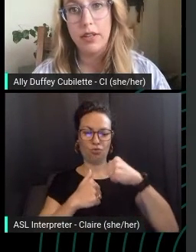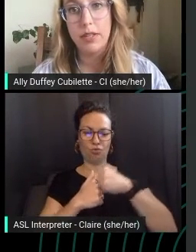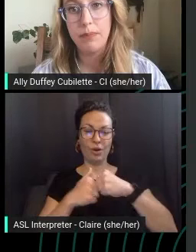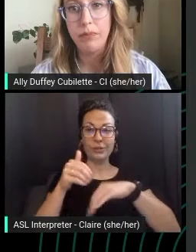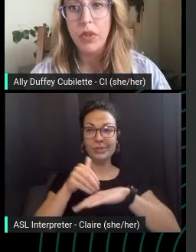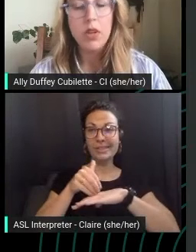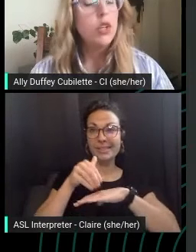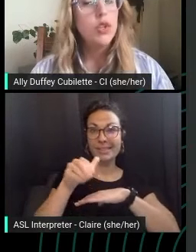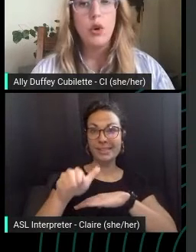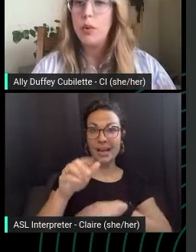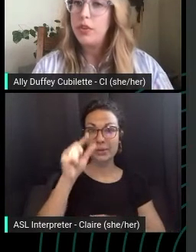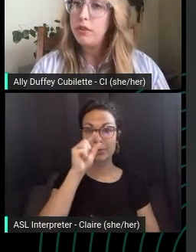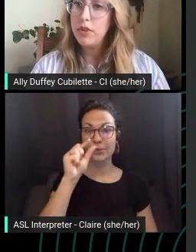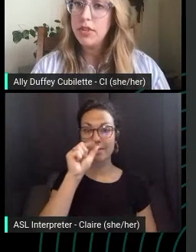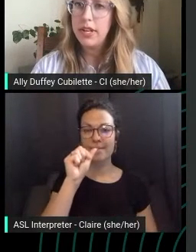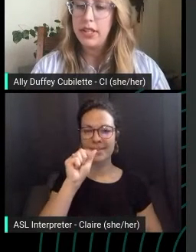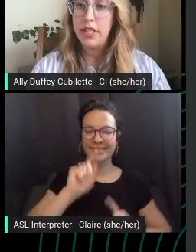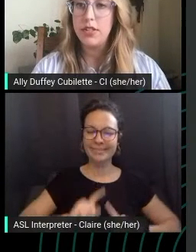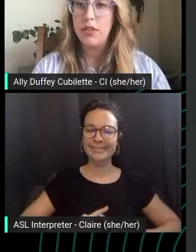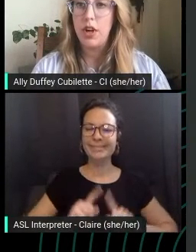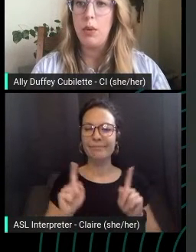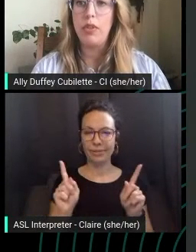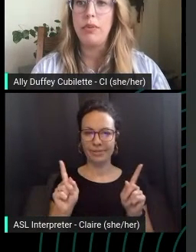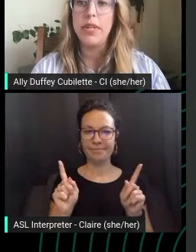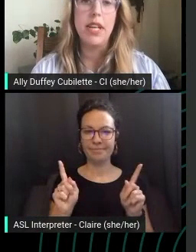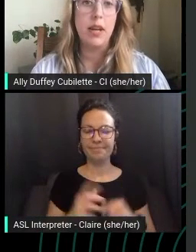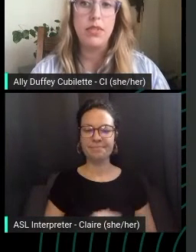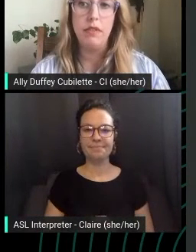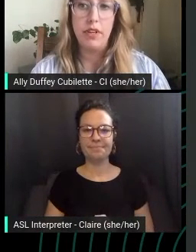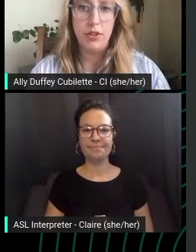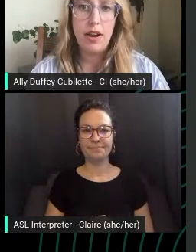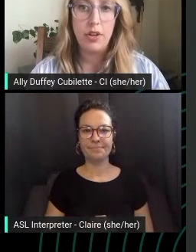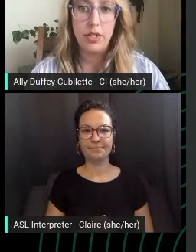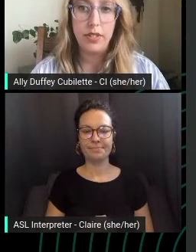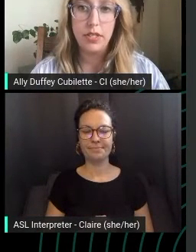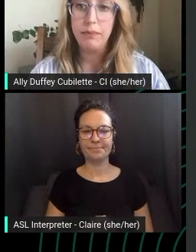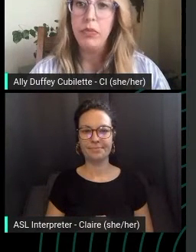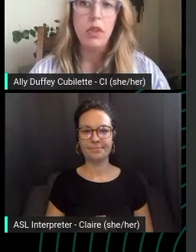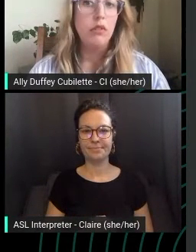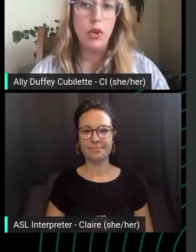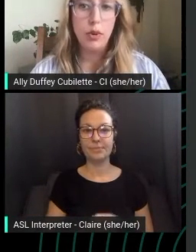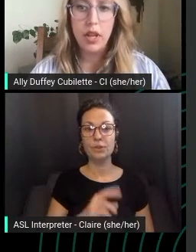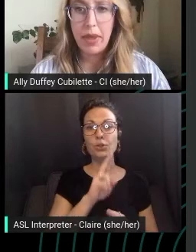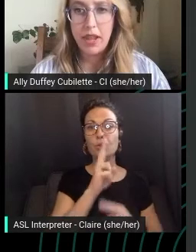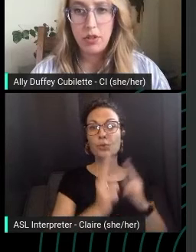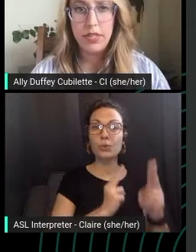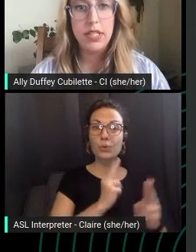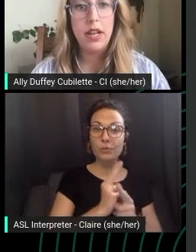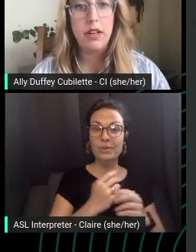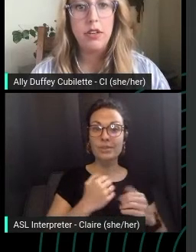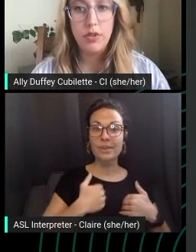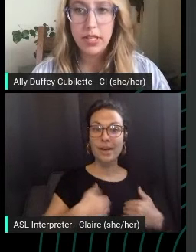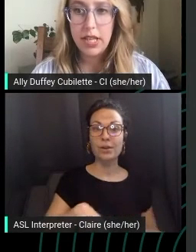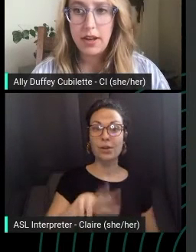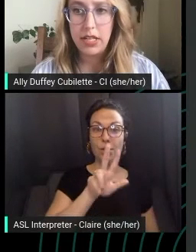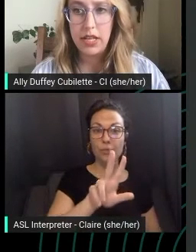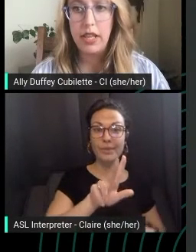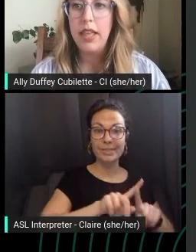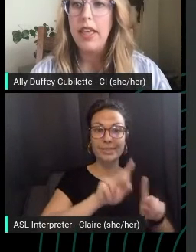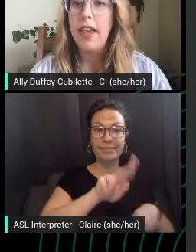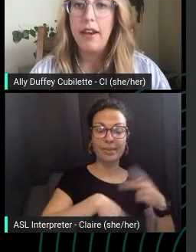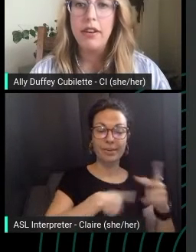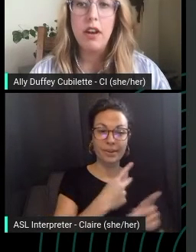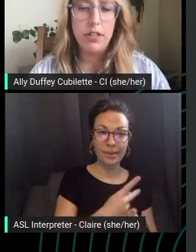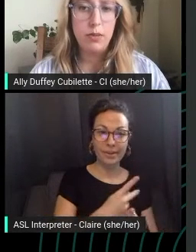Google Analytics. So with Universal Analytics, there were 3 types of interactions: viewing a page on the site,